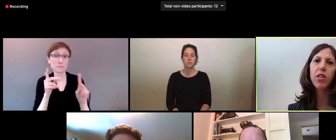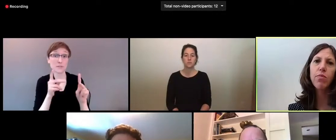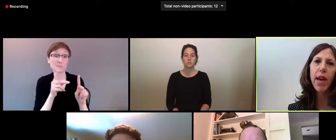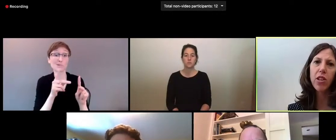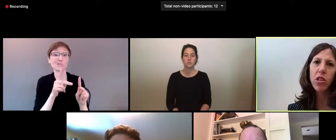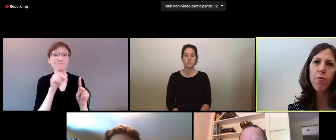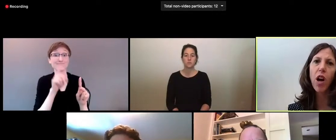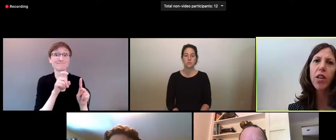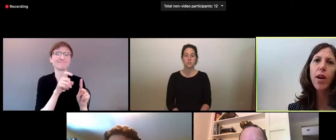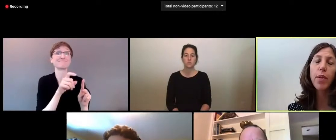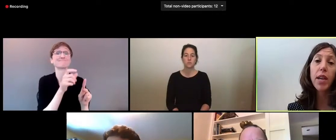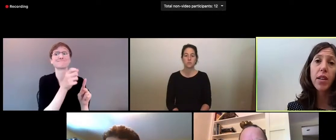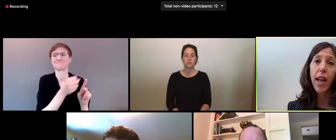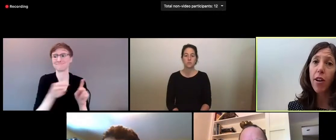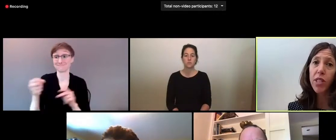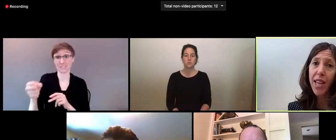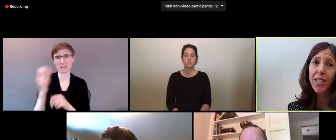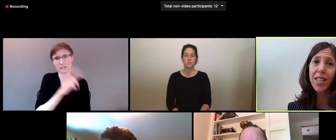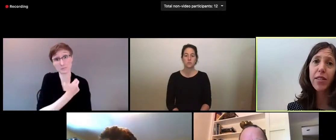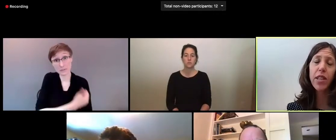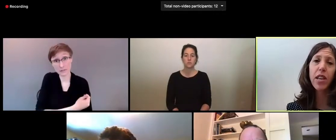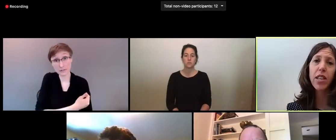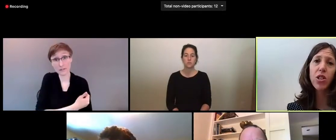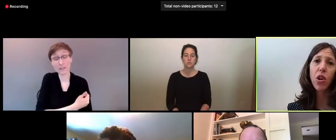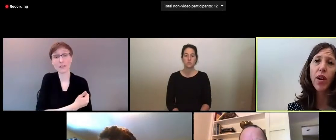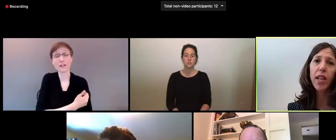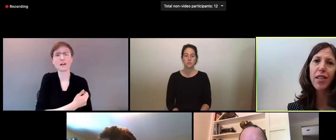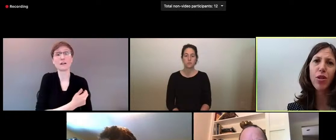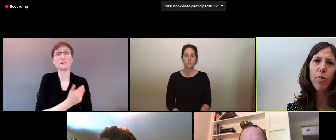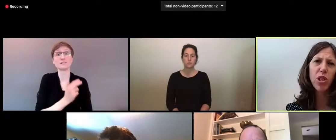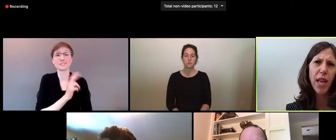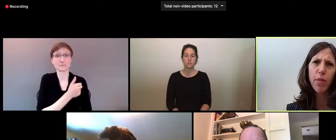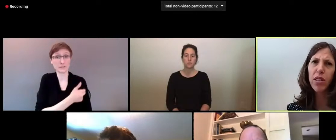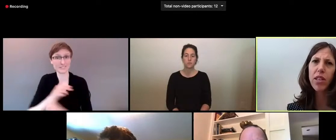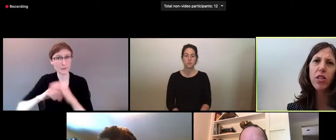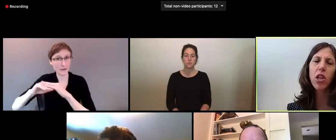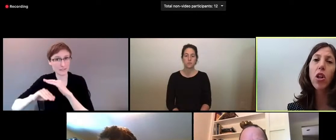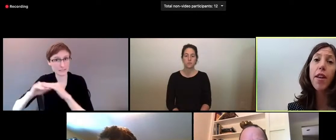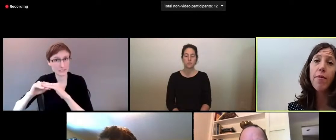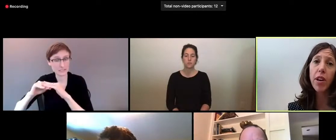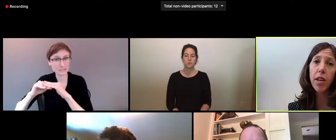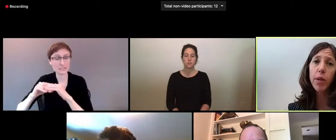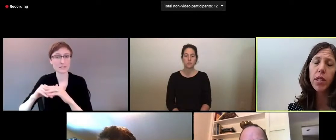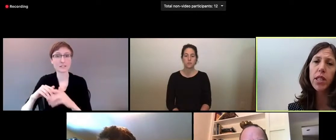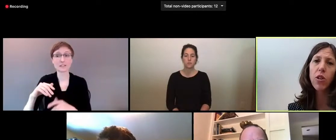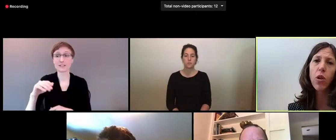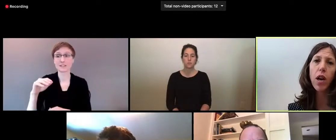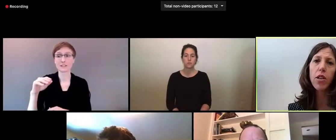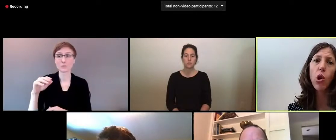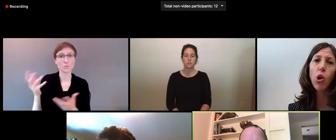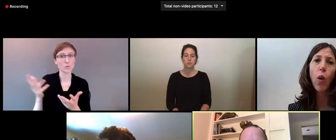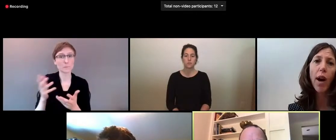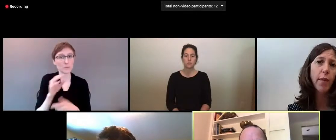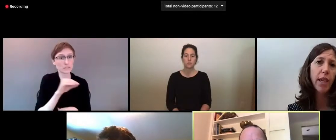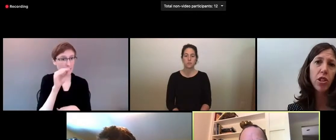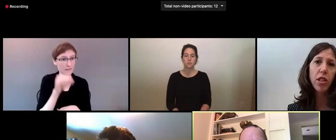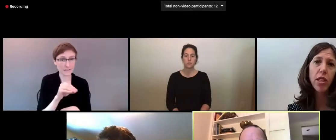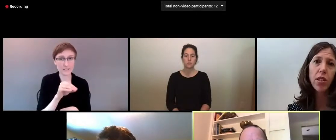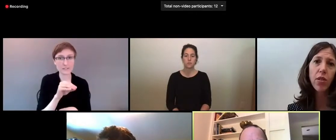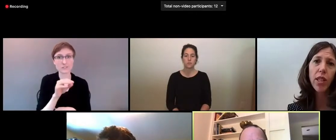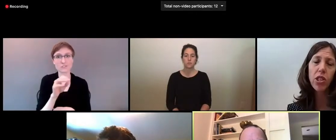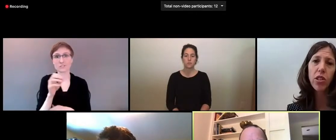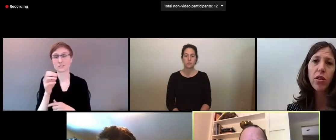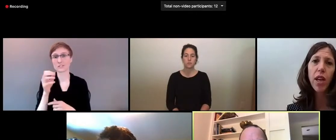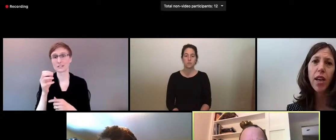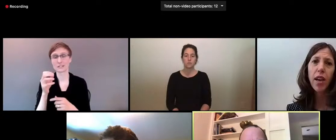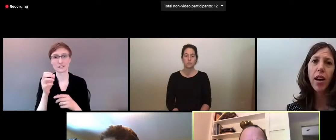public health can manage the follow-up, how the testing is going, the percent positive. There's a lot of variables, so no one measure